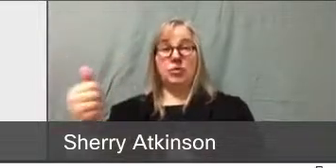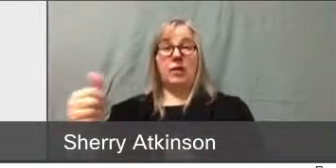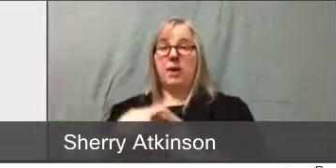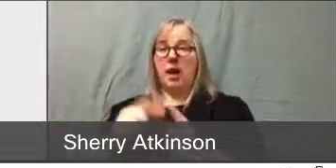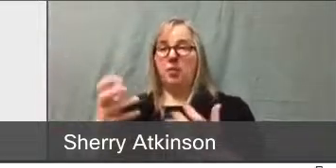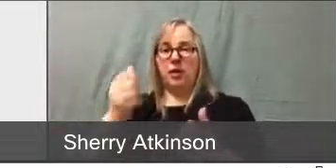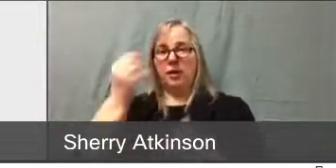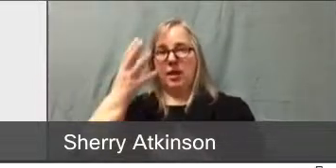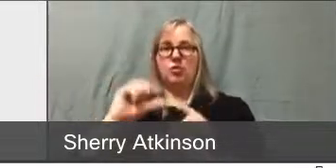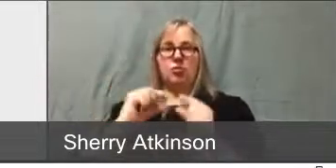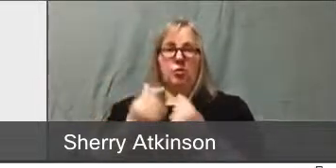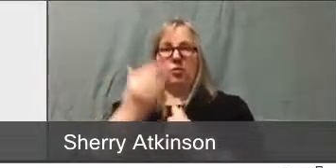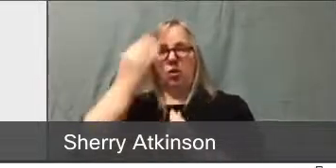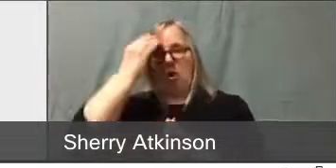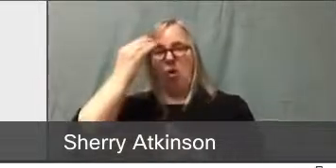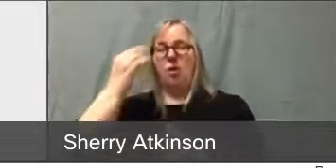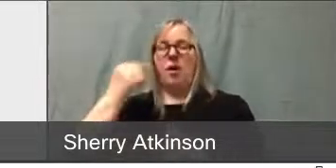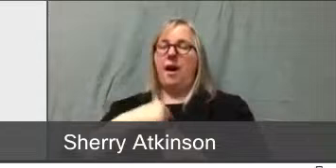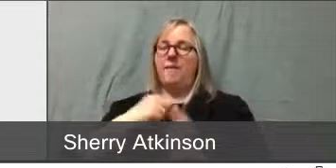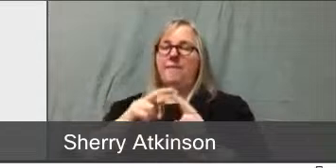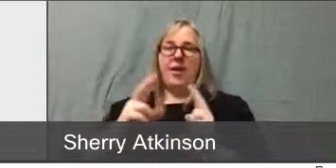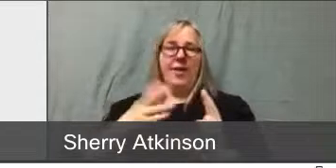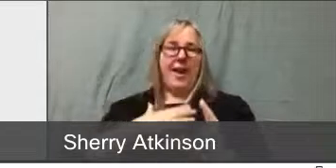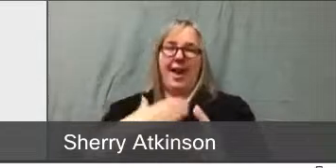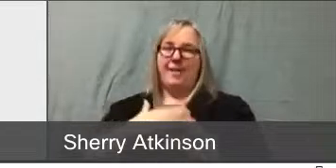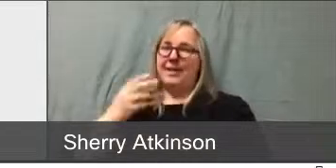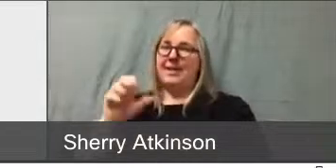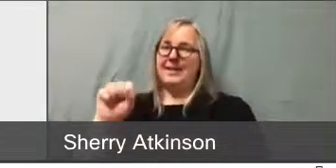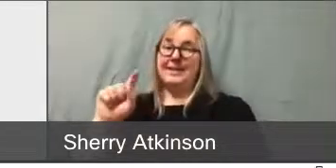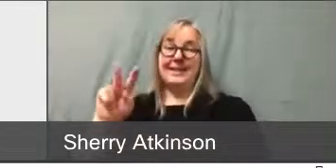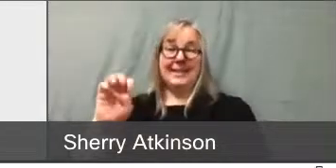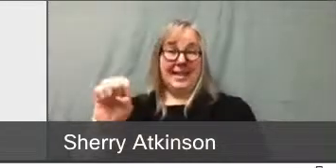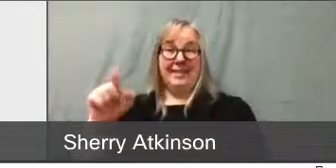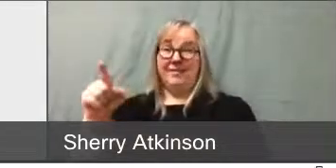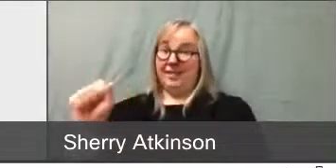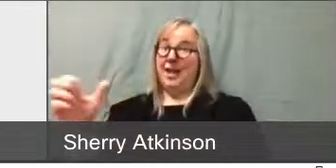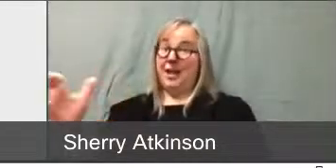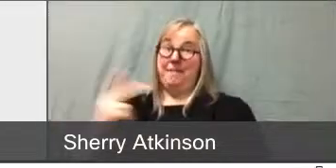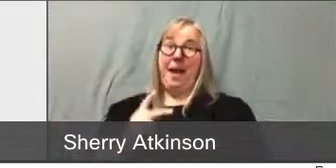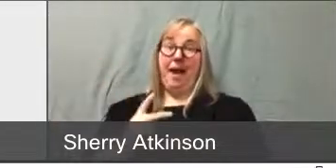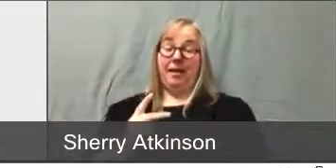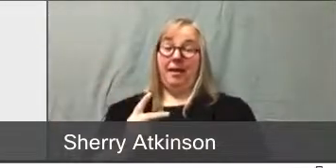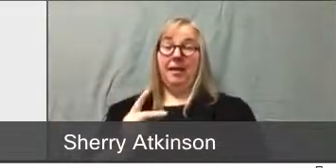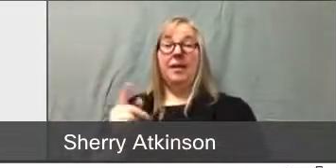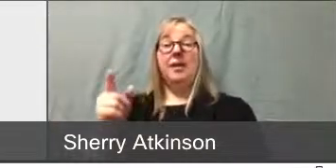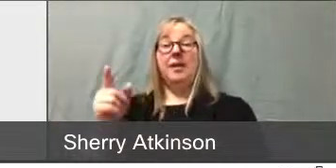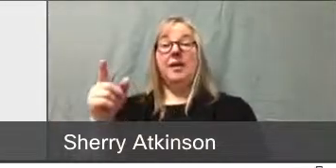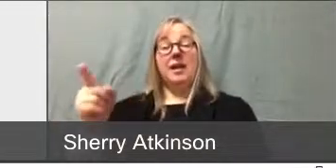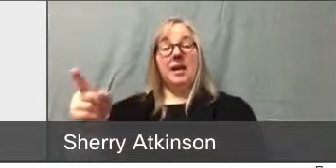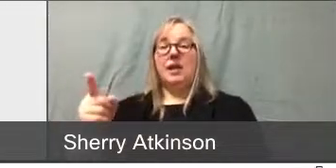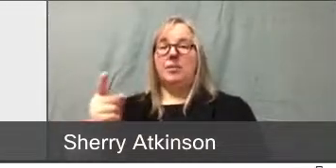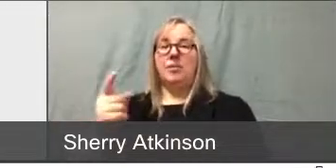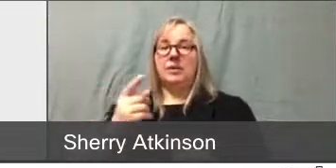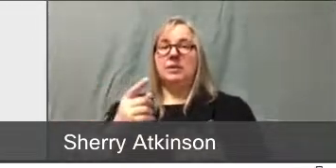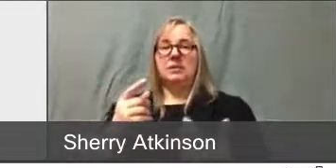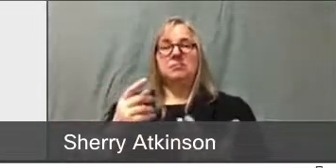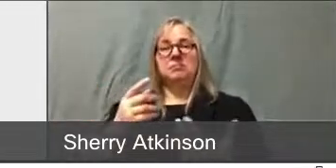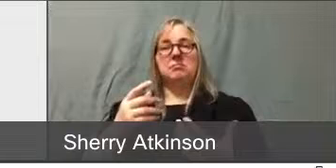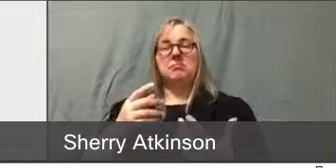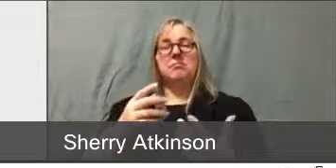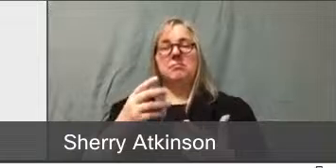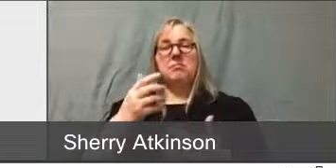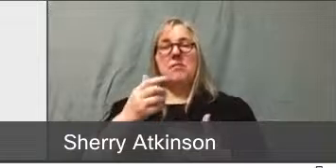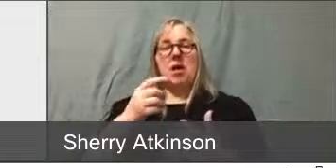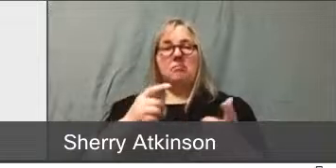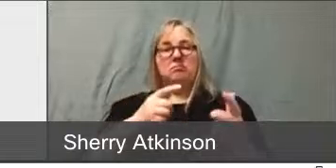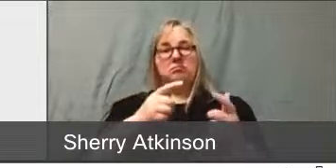that I'm very happy that Steve is able to come back. He was with the committee for many years under different administrations